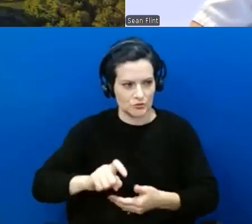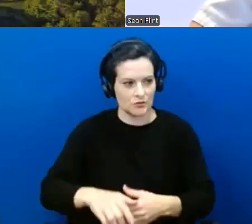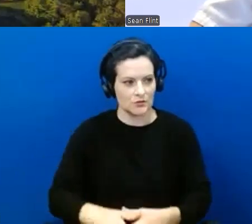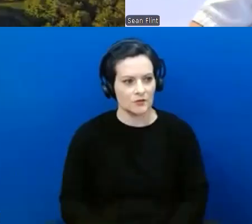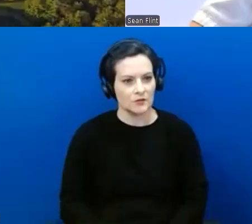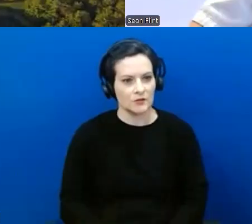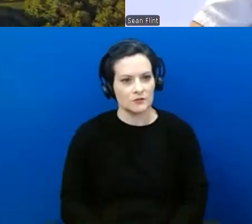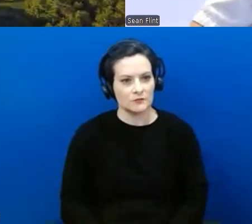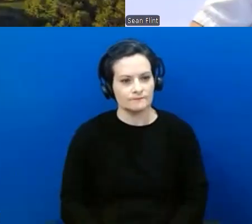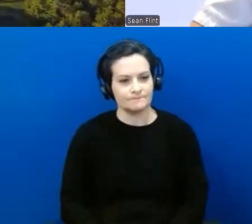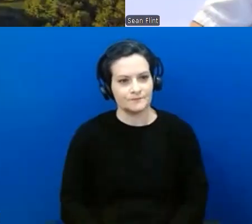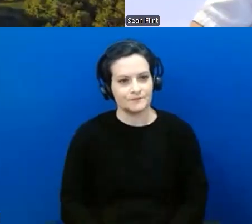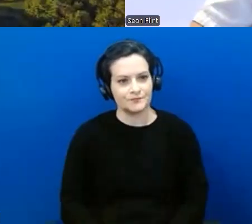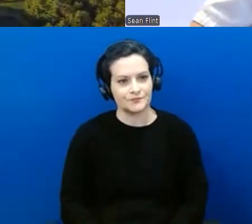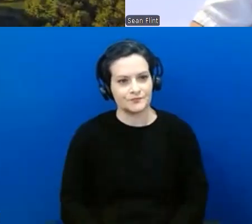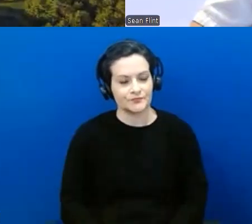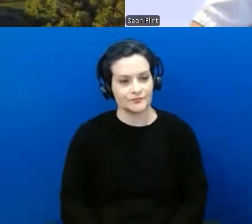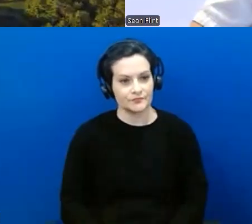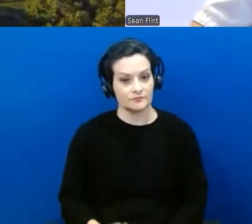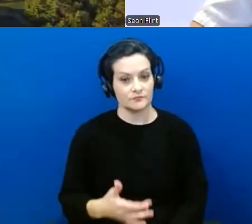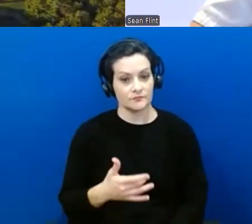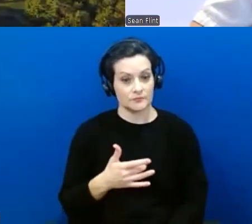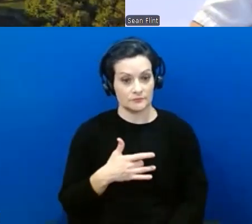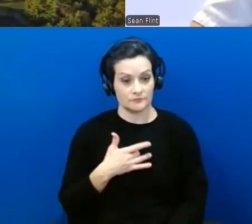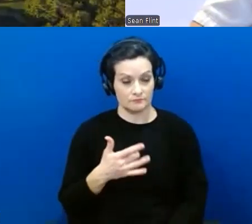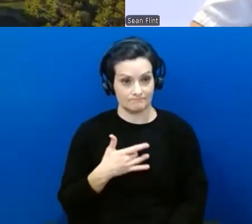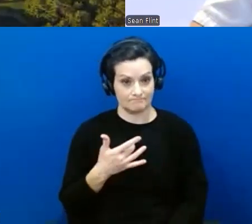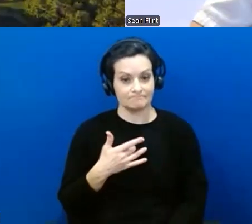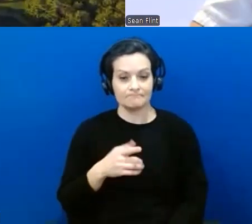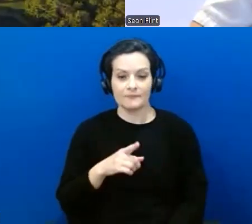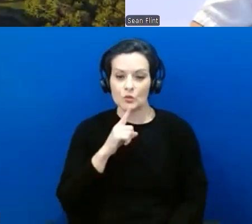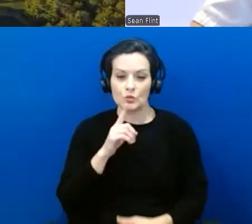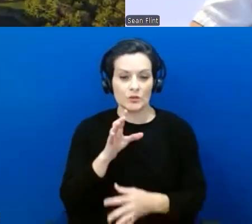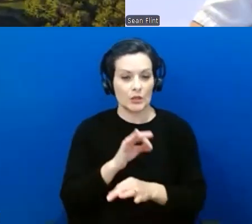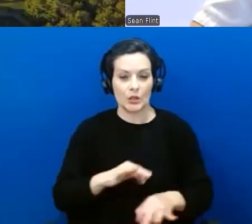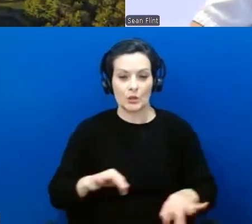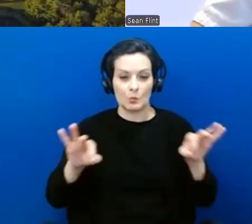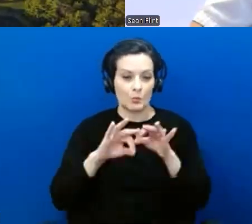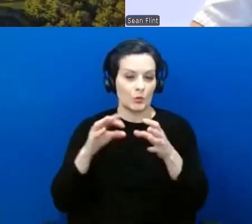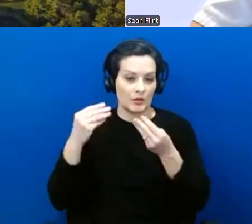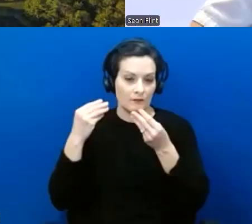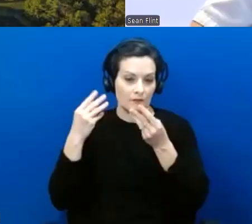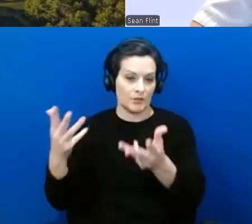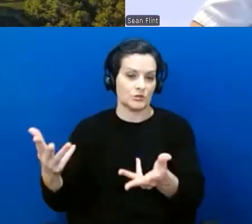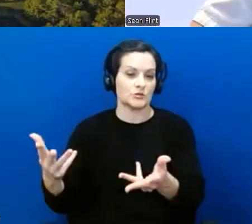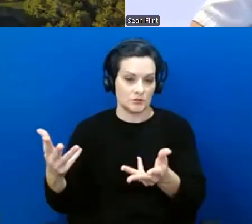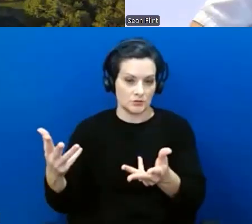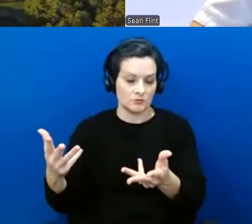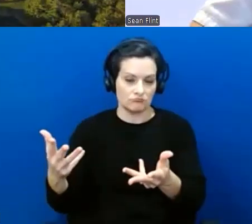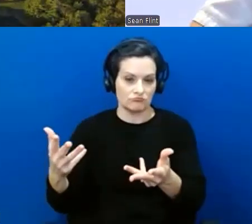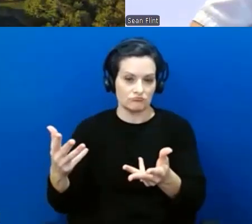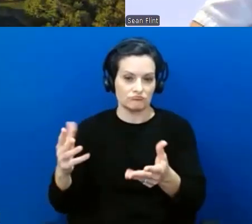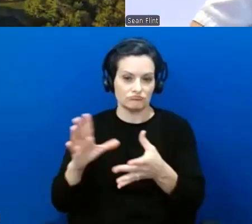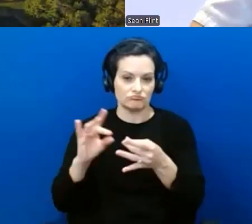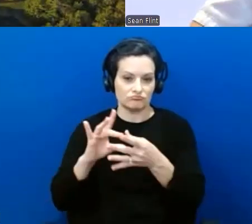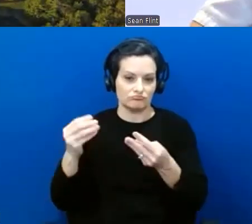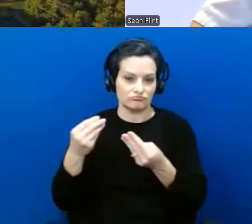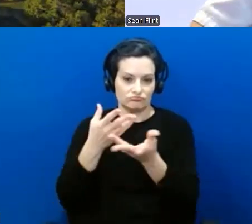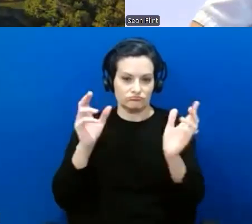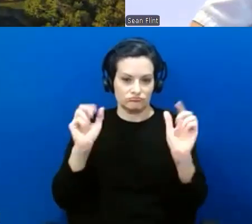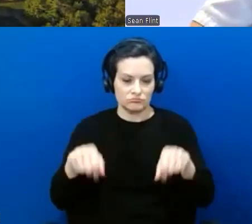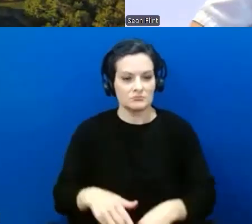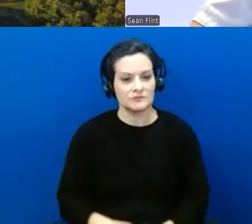because I feel like there's a lot of important information there and a lot of important messaging that can be done with that.